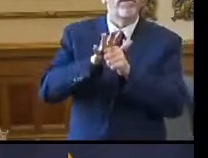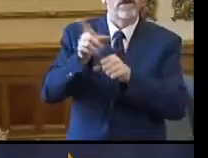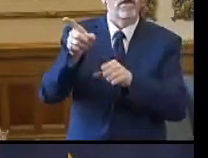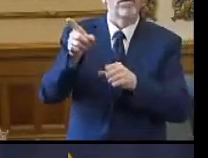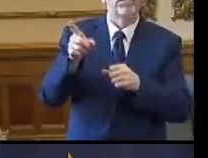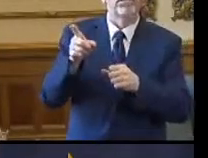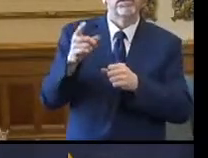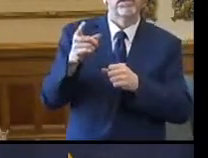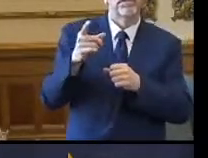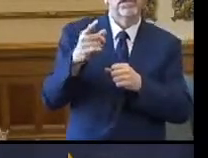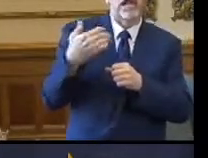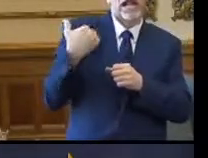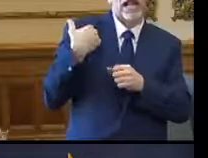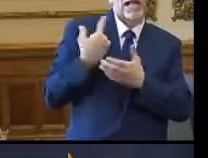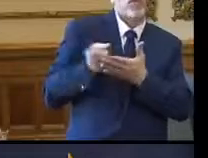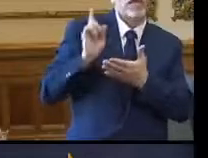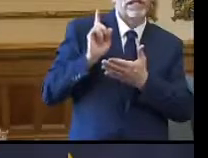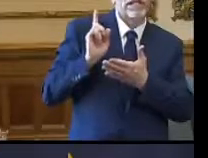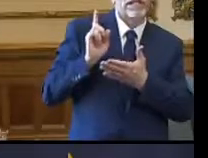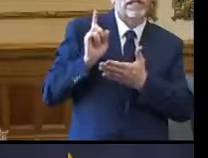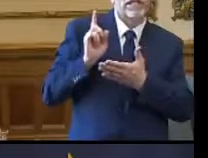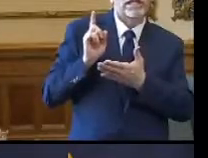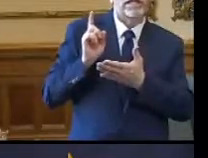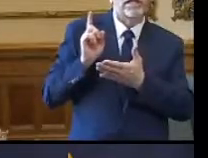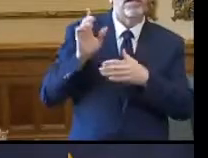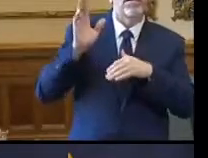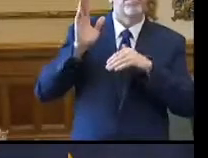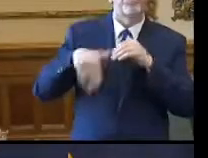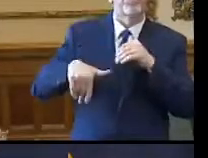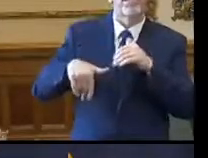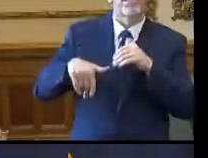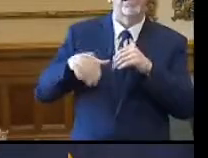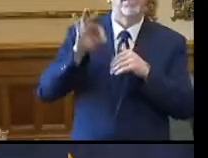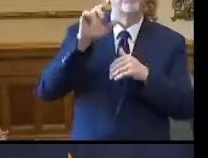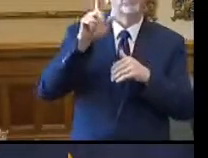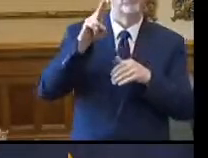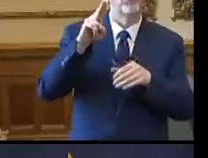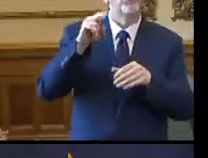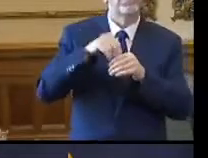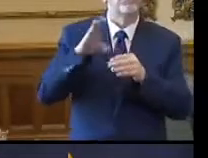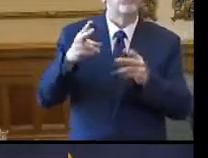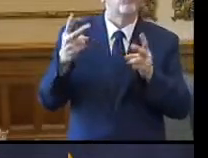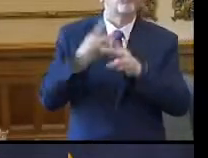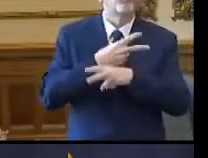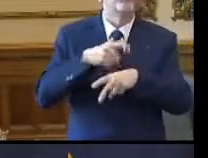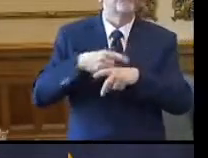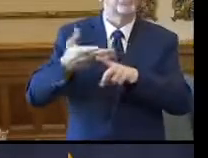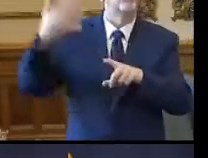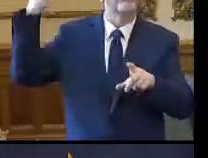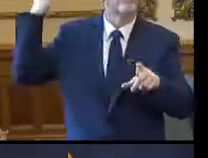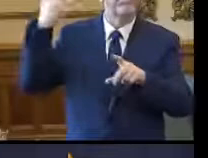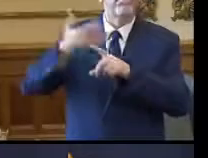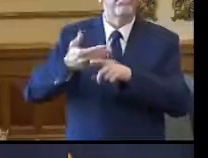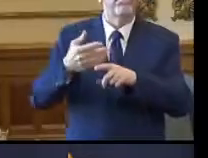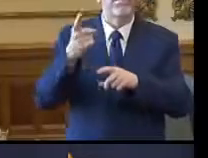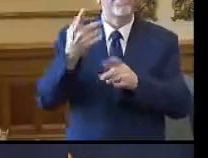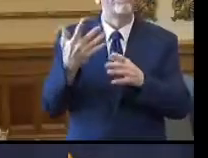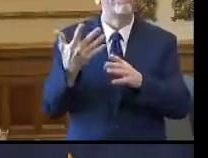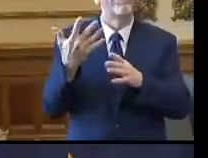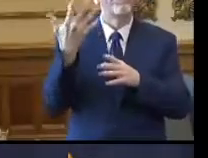coronavirus last week than had been admitted for the flu in its worst week, by a factor of